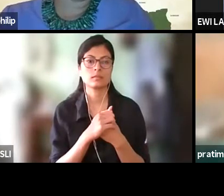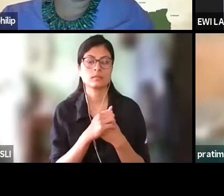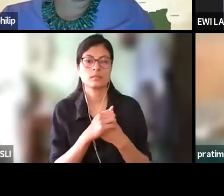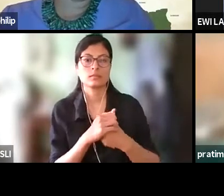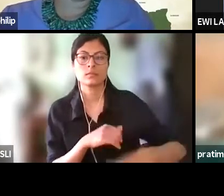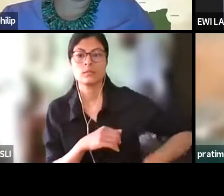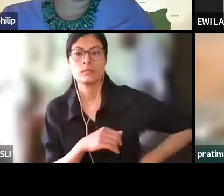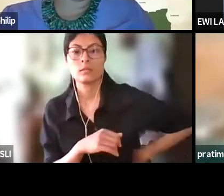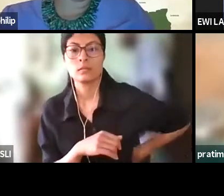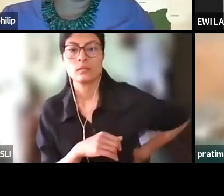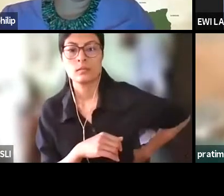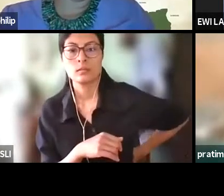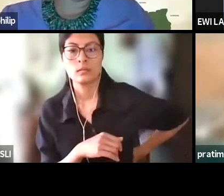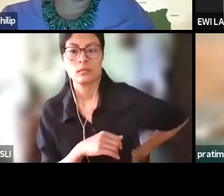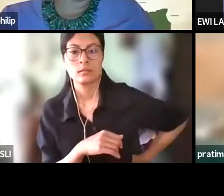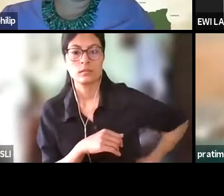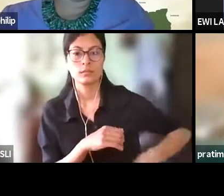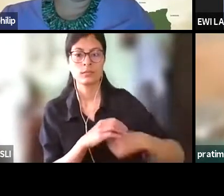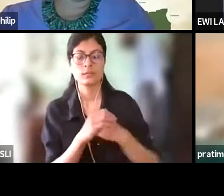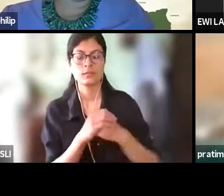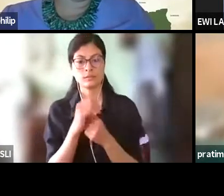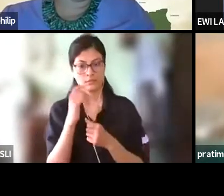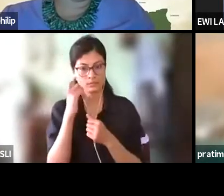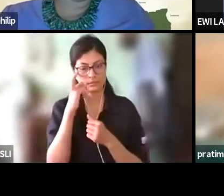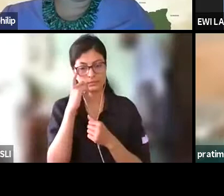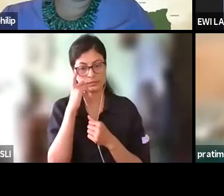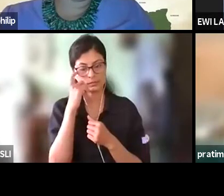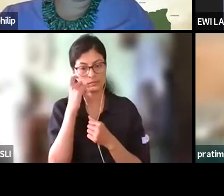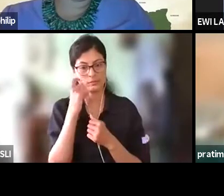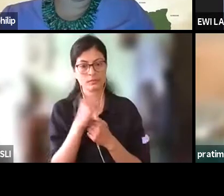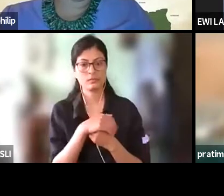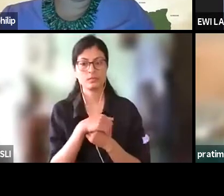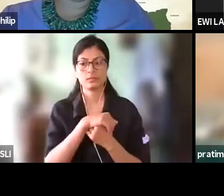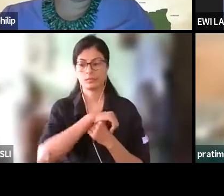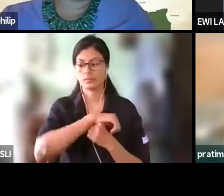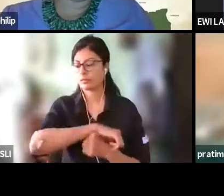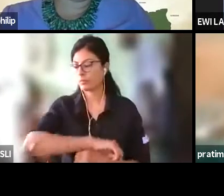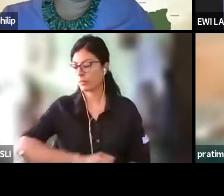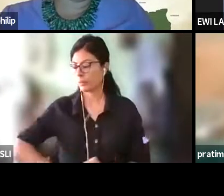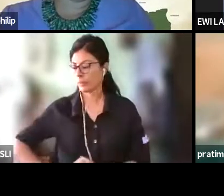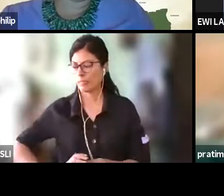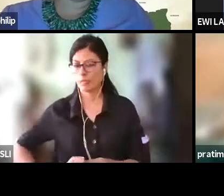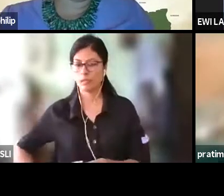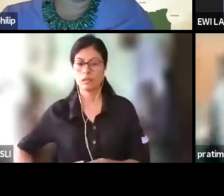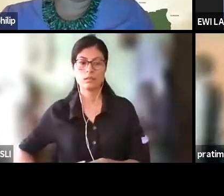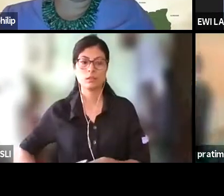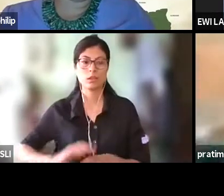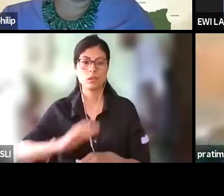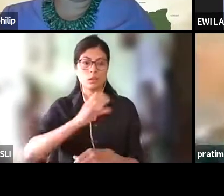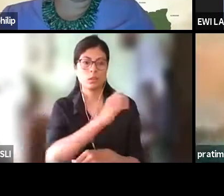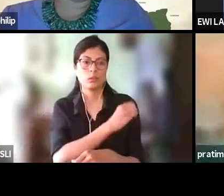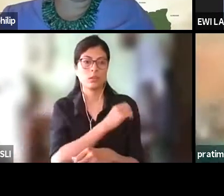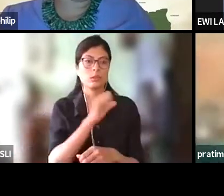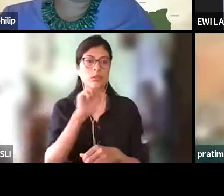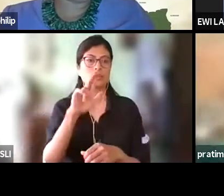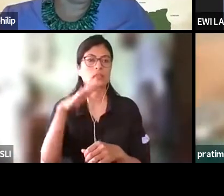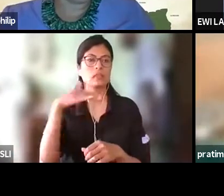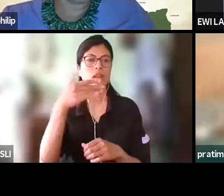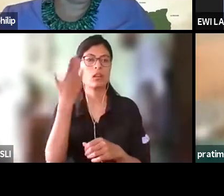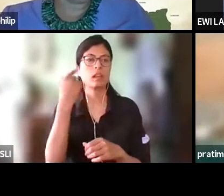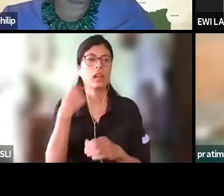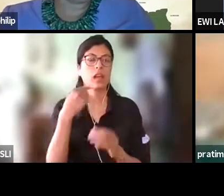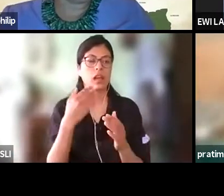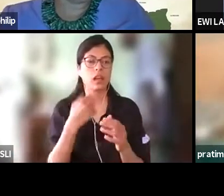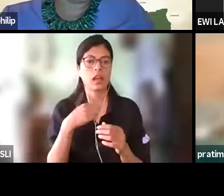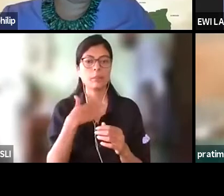Thank you, Phylicia. Pratima, we missed you. We recognize that you were here and then you had to leave. So as we're